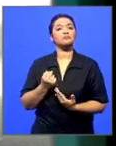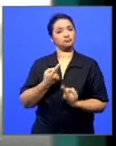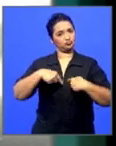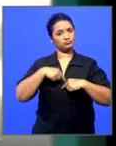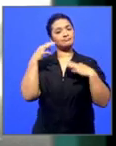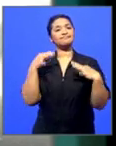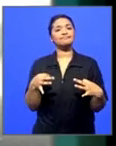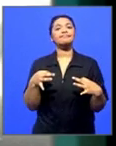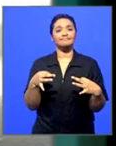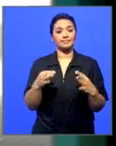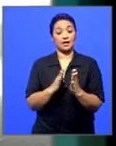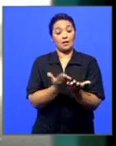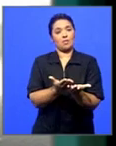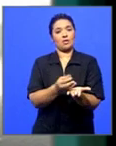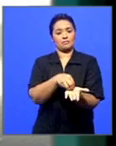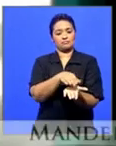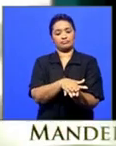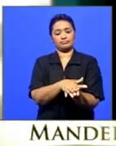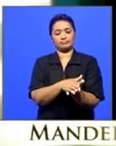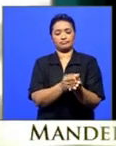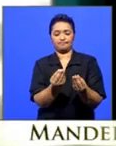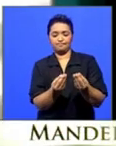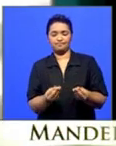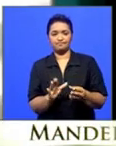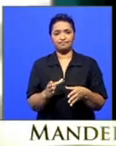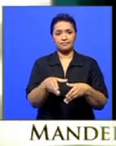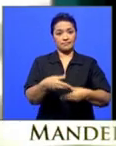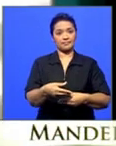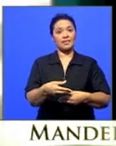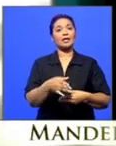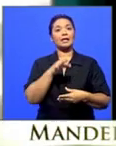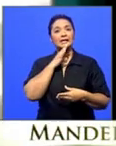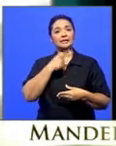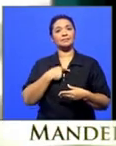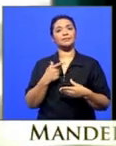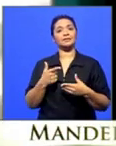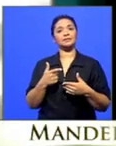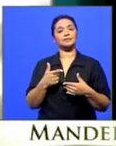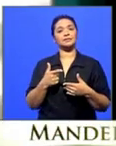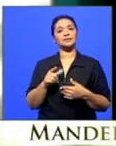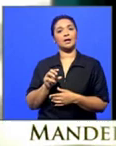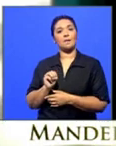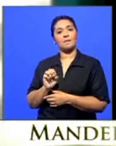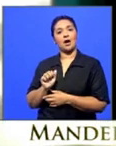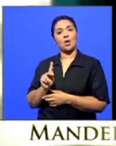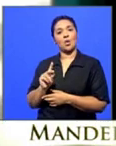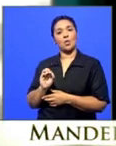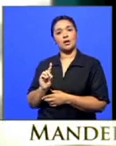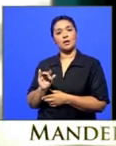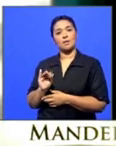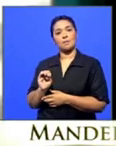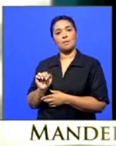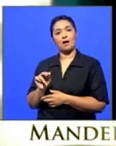out to put this book together. We marshaled the efforts of people like our Nobel laureate, Nadine Gordimer, who was